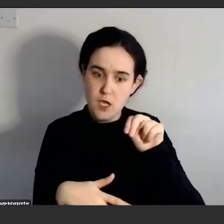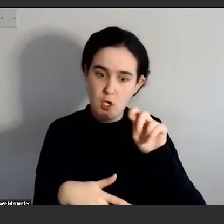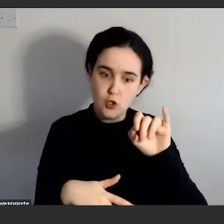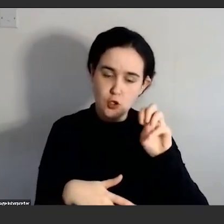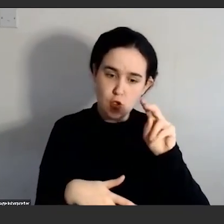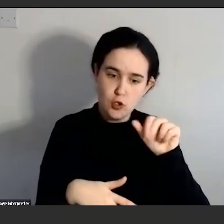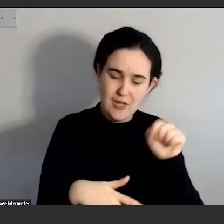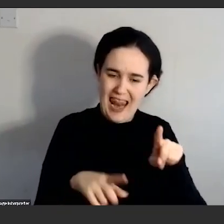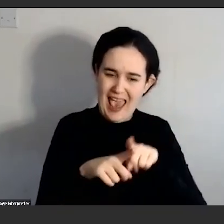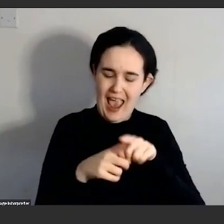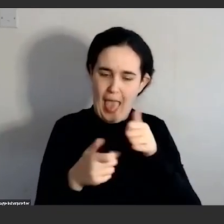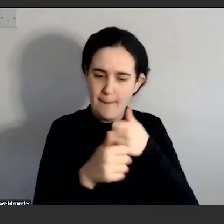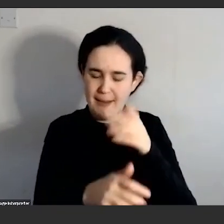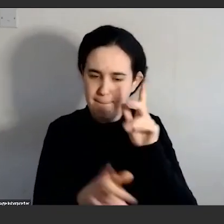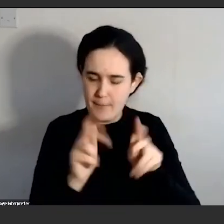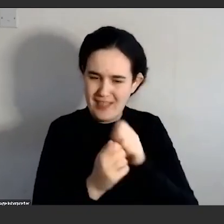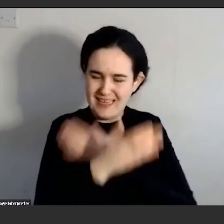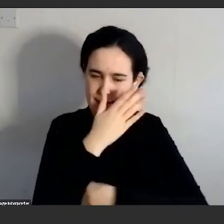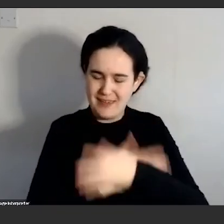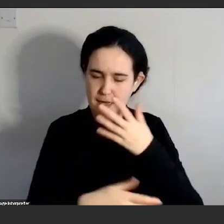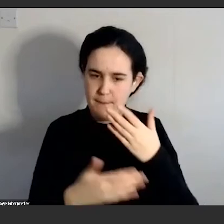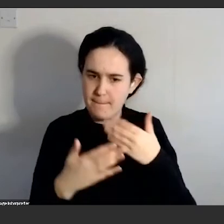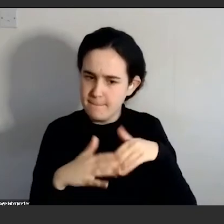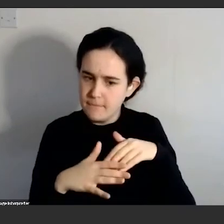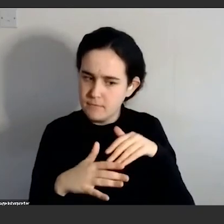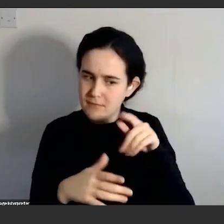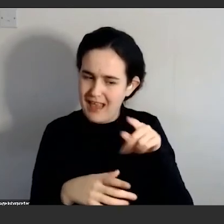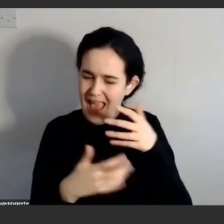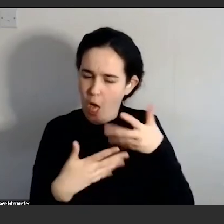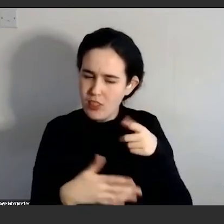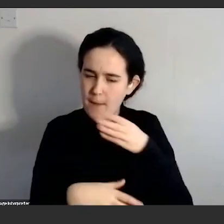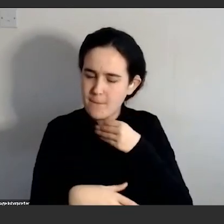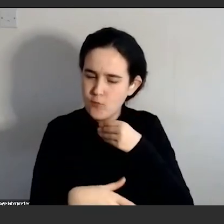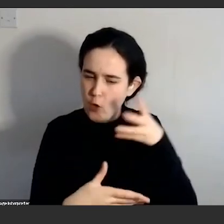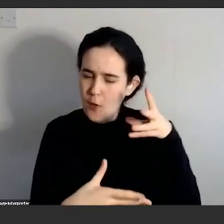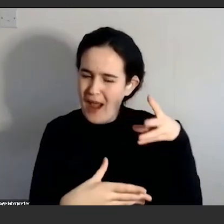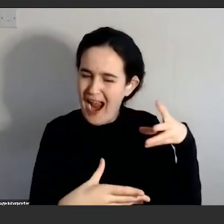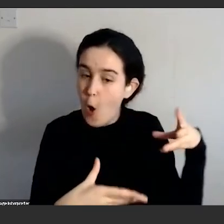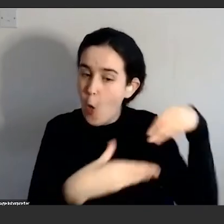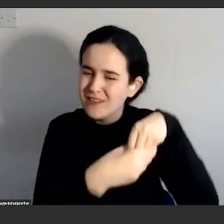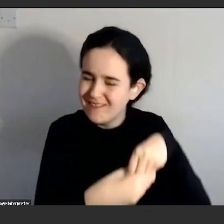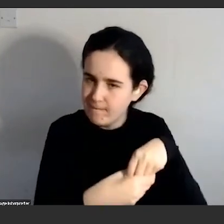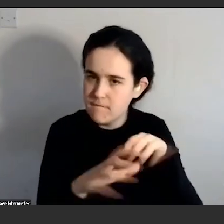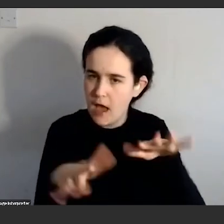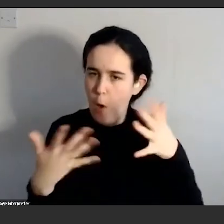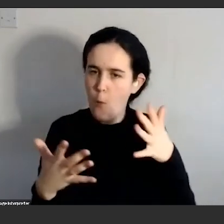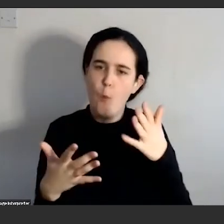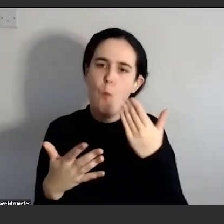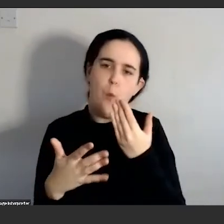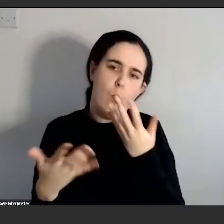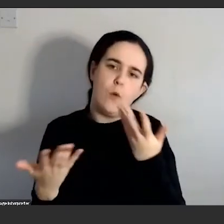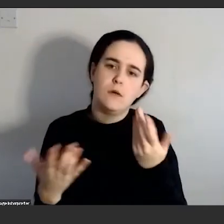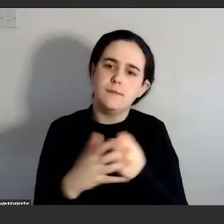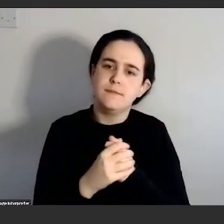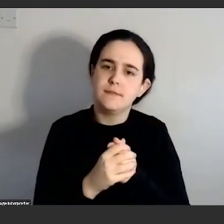in specific areas, you need to make sure that access, to these vaccination points is granted to